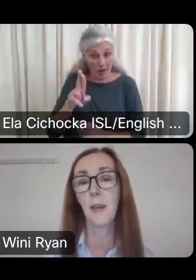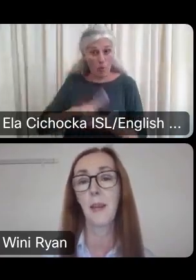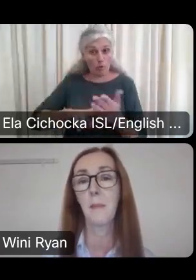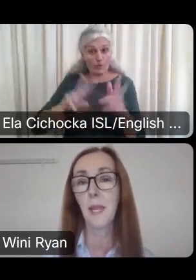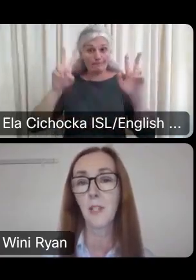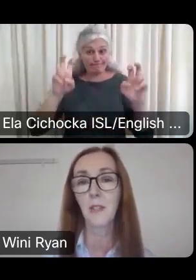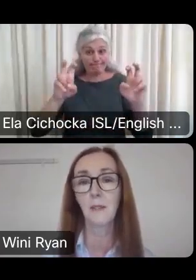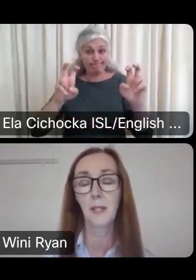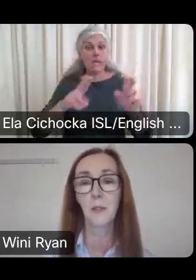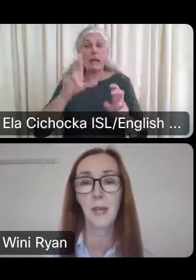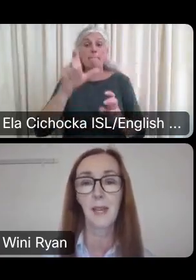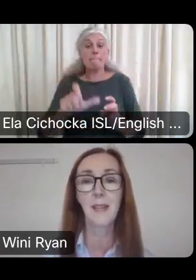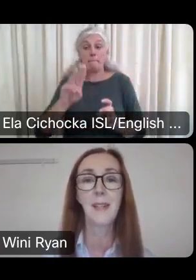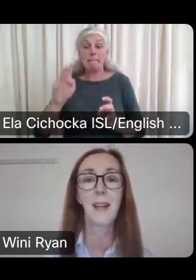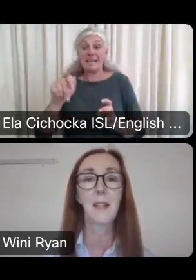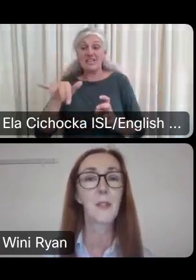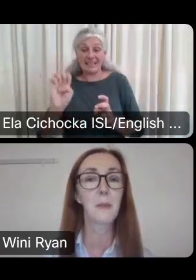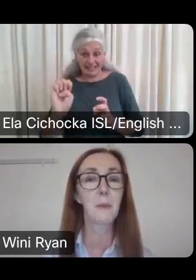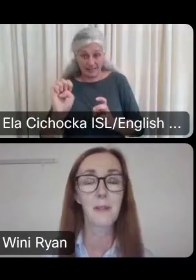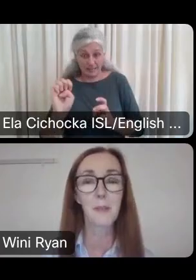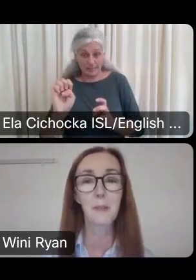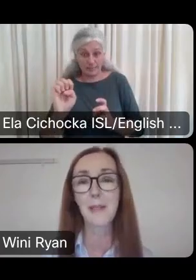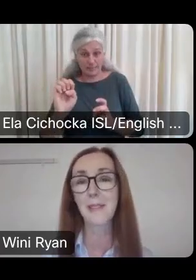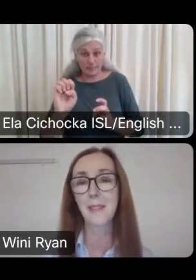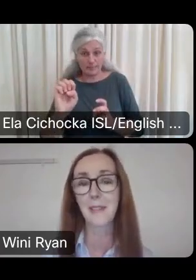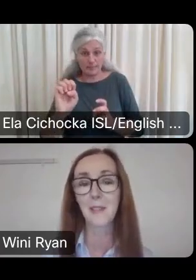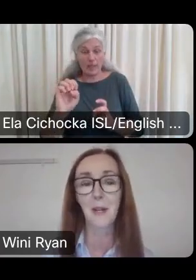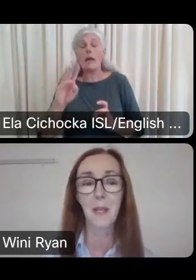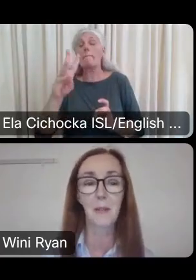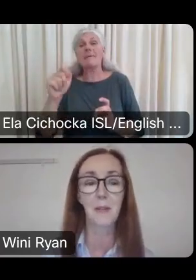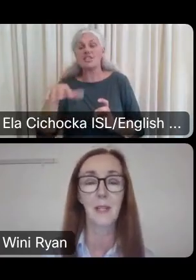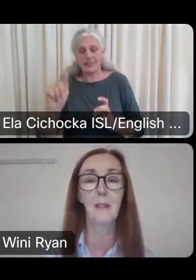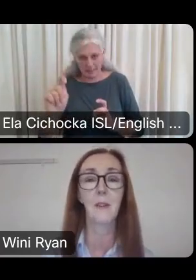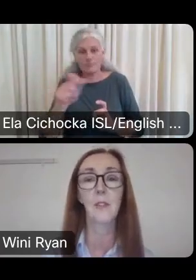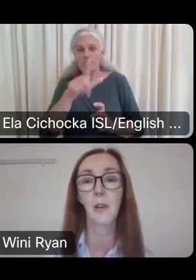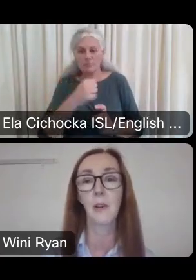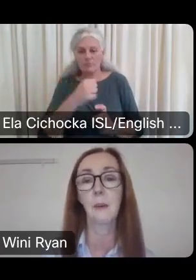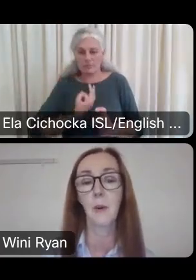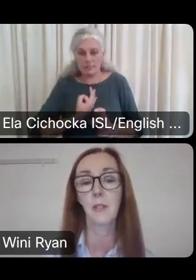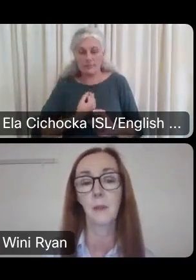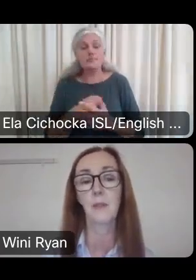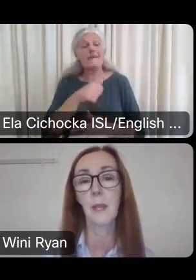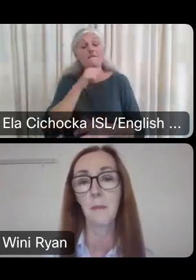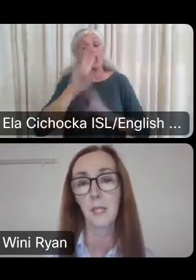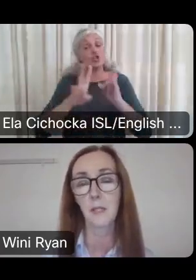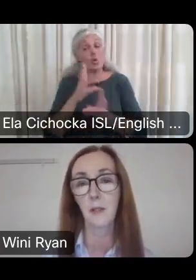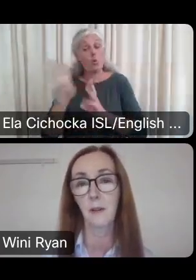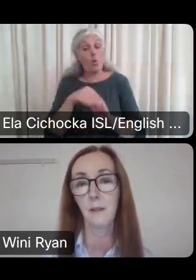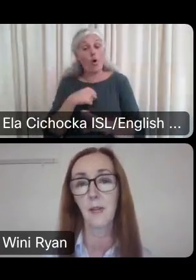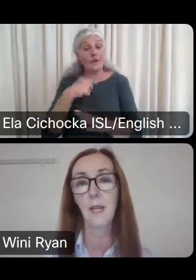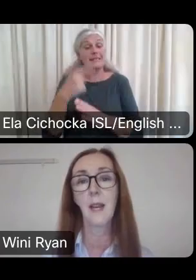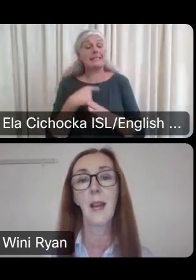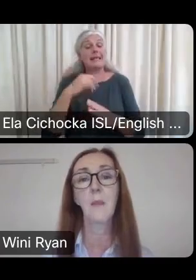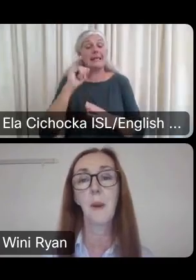term patient, if that's okay. I used to work in hospitals, that's the term I used, and the first survey we worked on was the inpatient